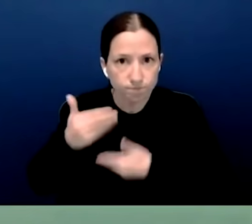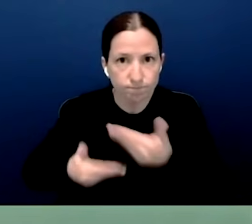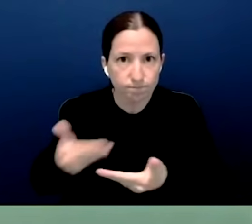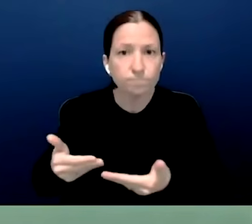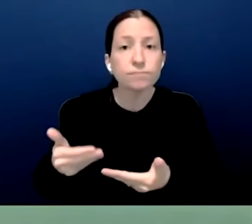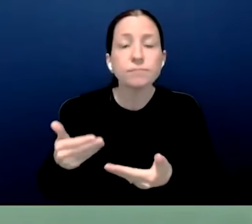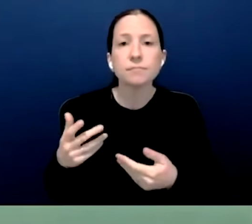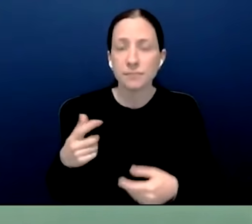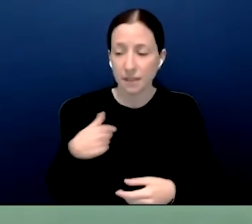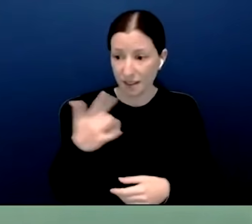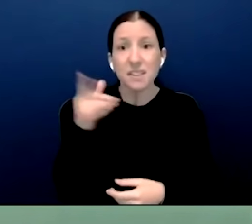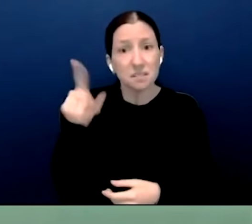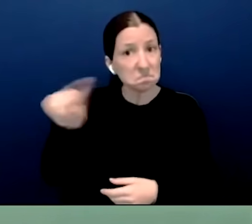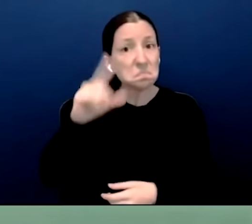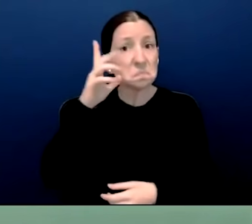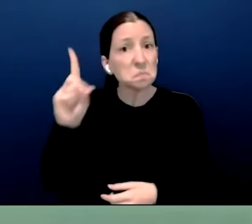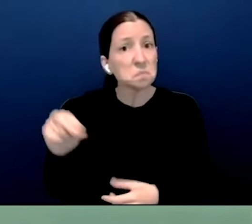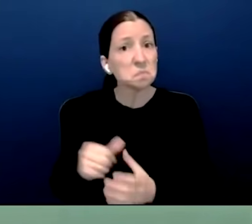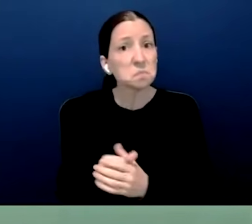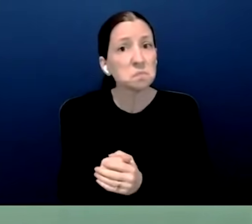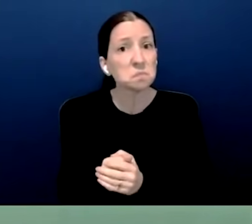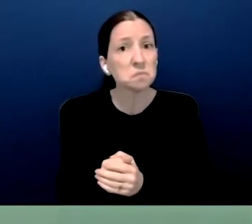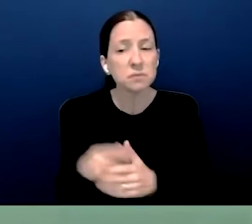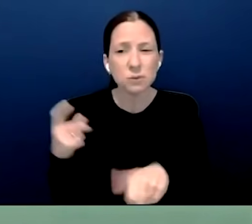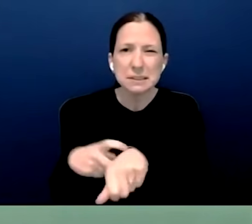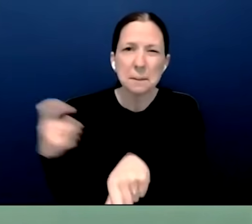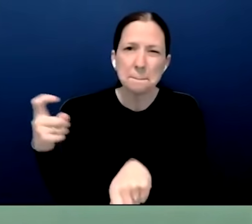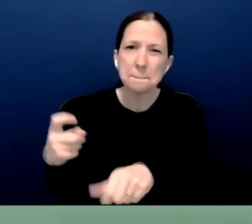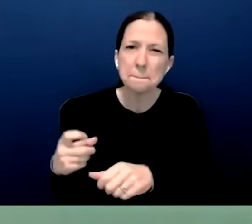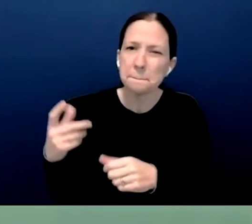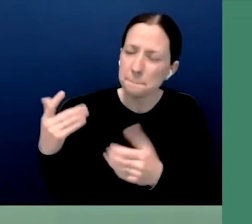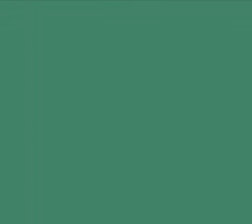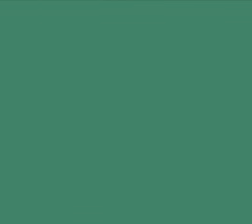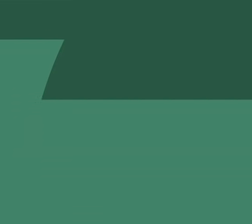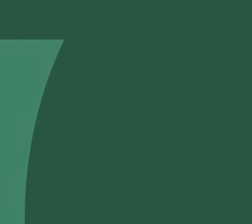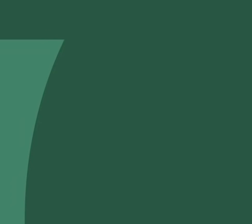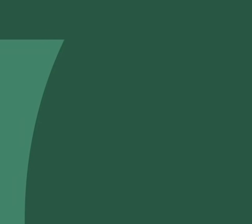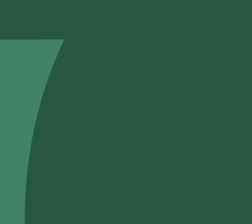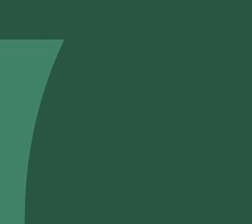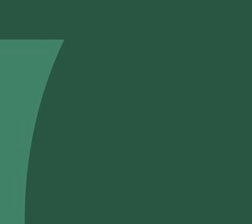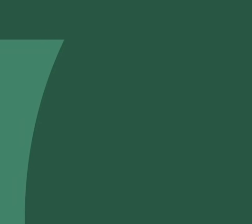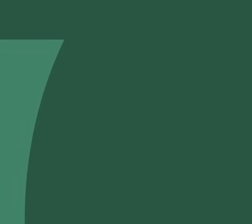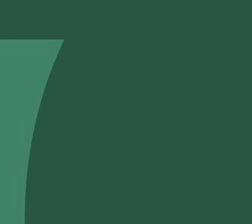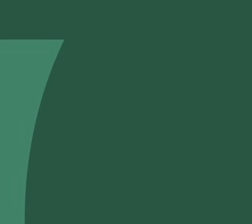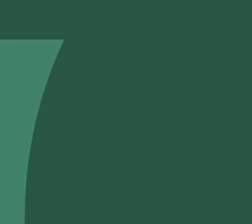expect that people will. And it's time to get vaccinated everywhere.